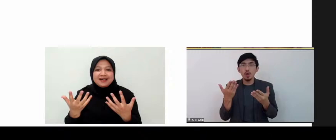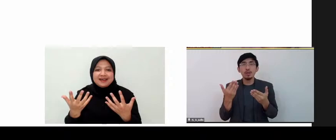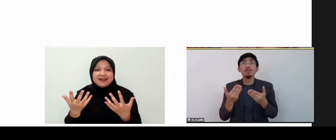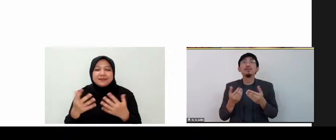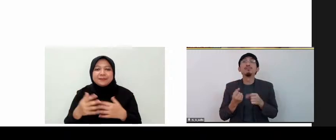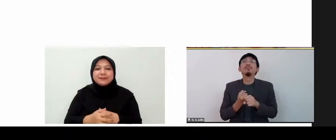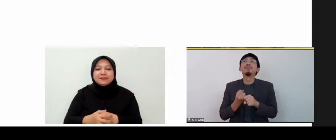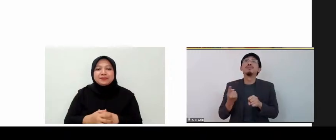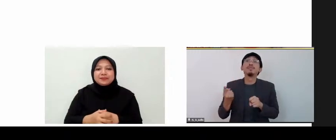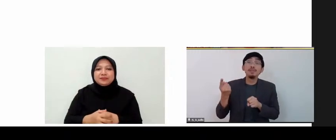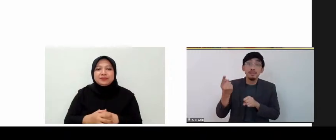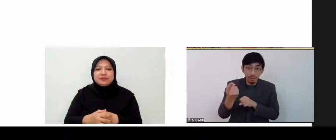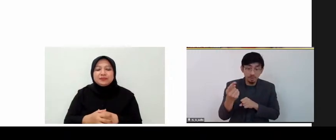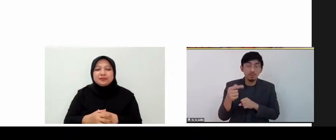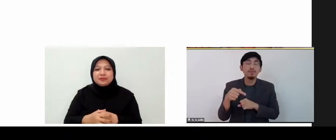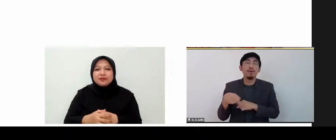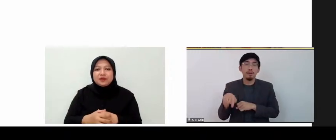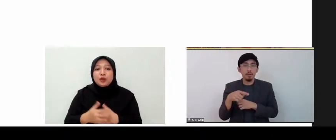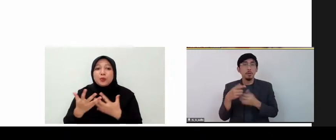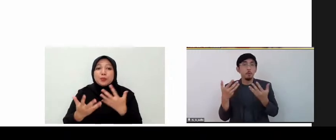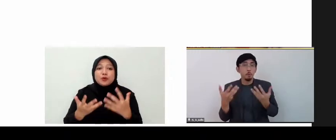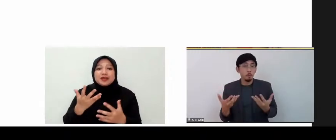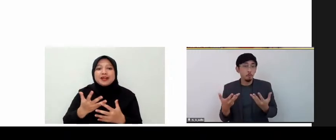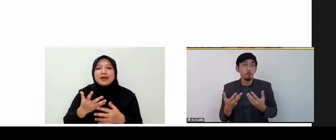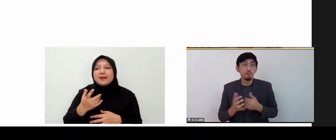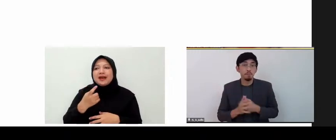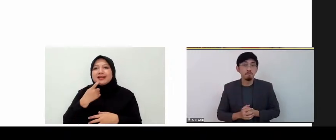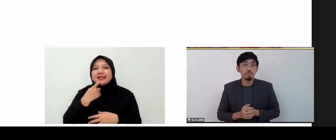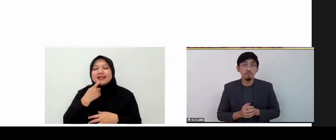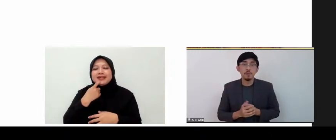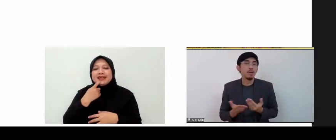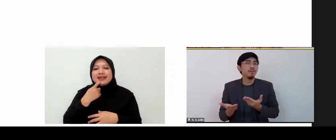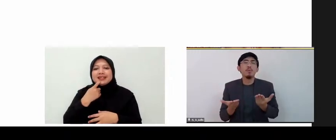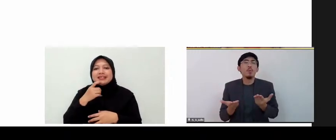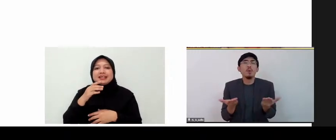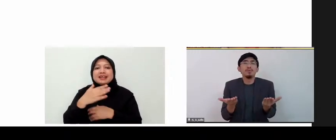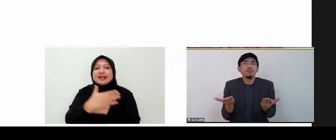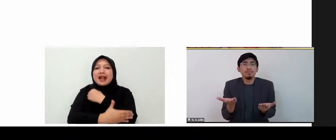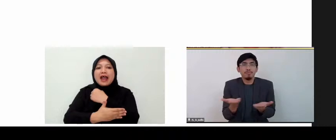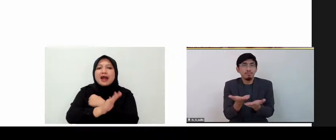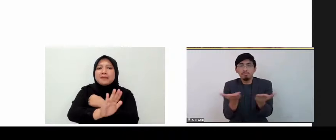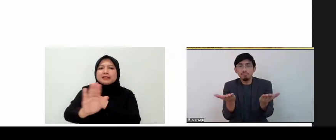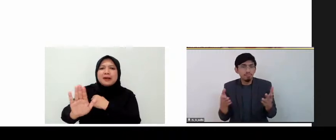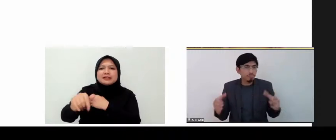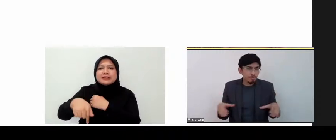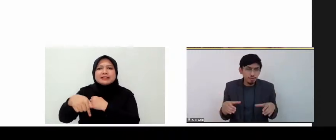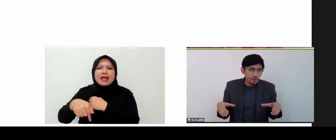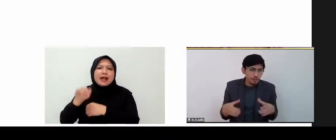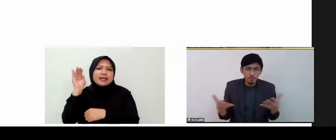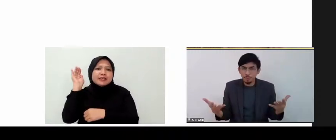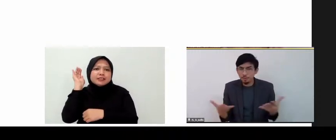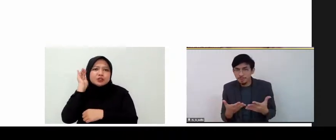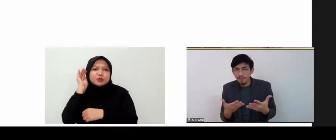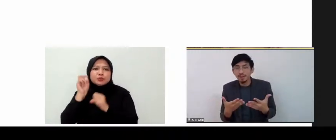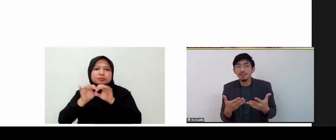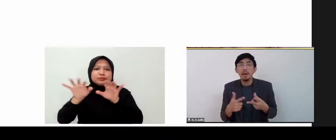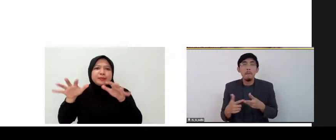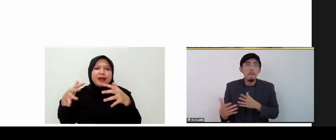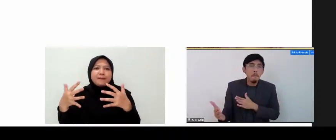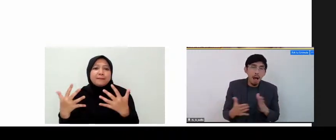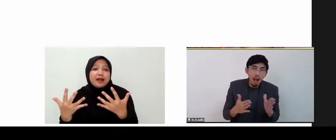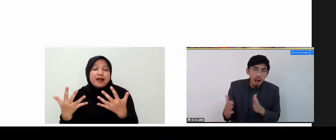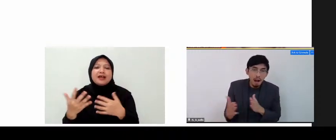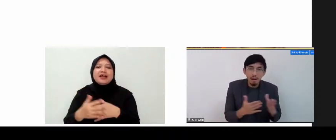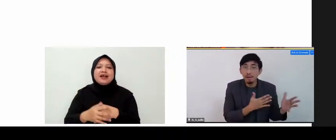or about the issues that coming up in your region? So what are your plans for this year and